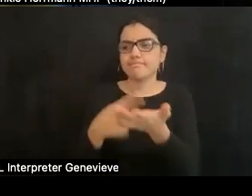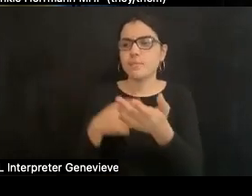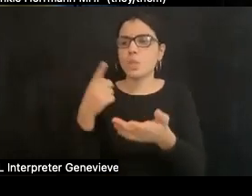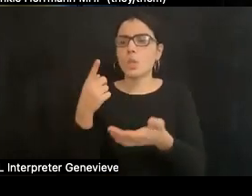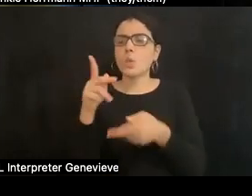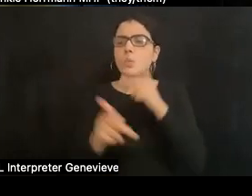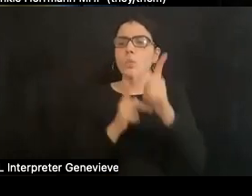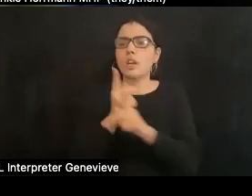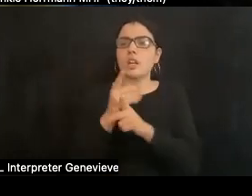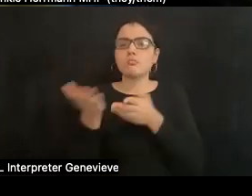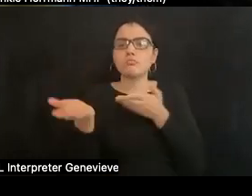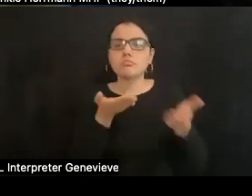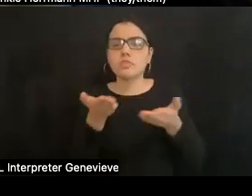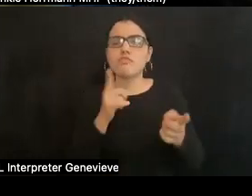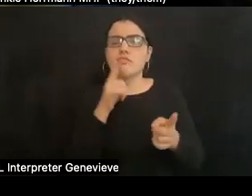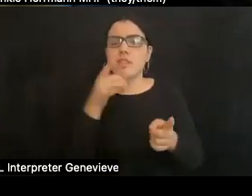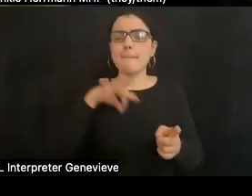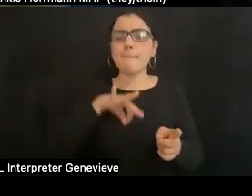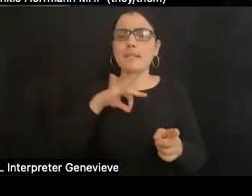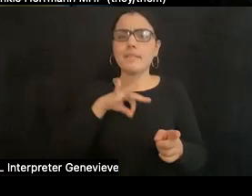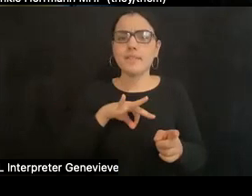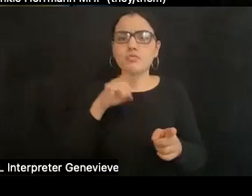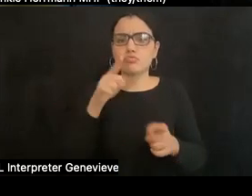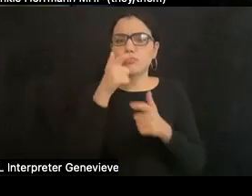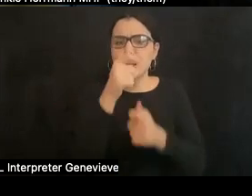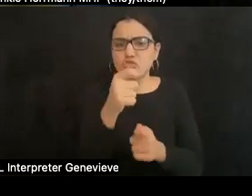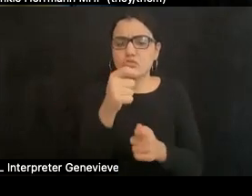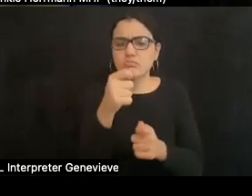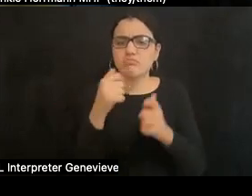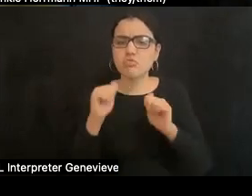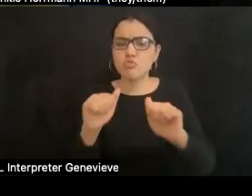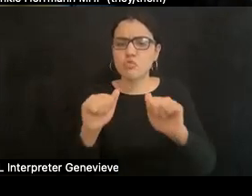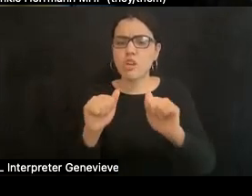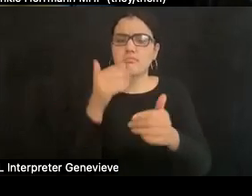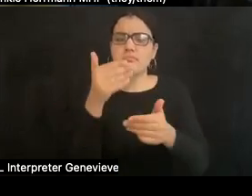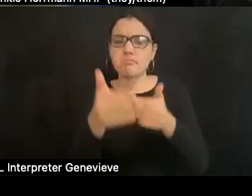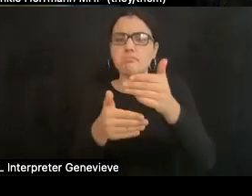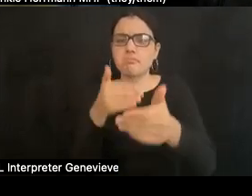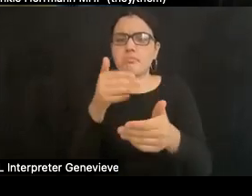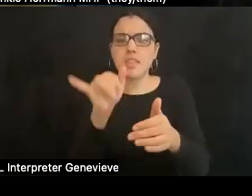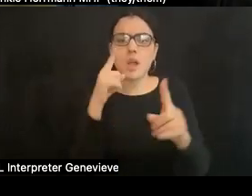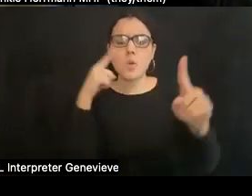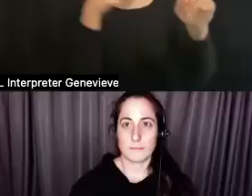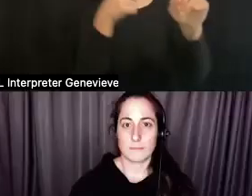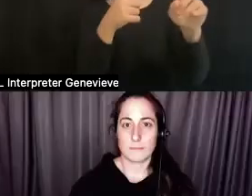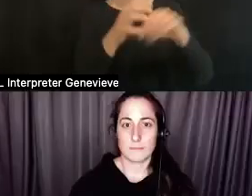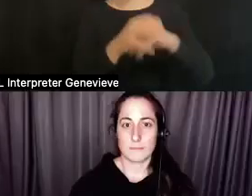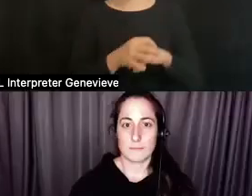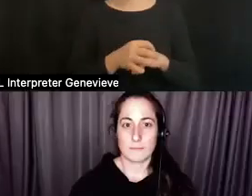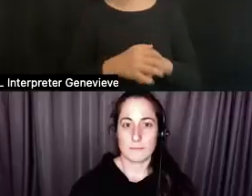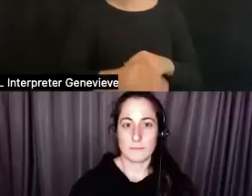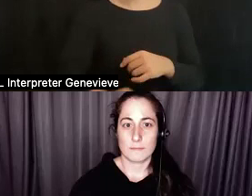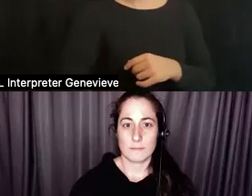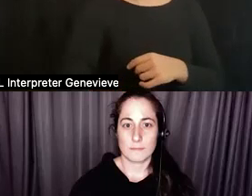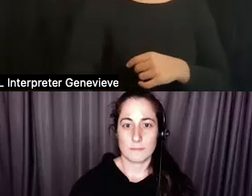services might be beneficial, might you be interested in trying to move towards those recovery goals. The difference between a